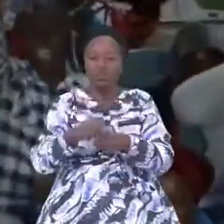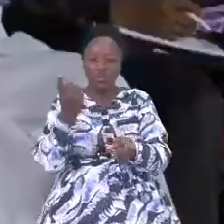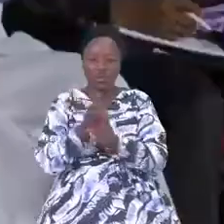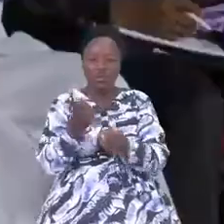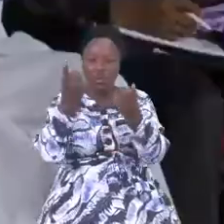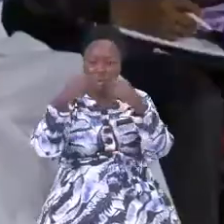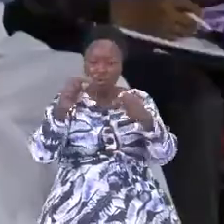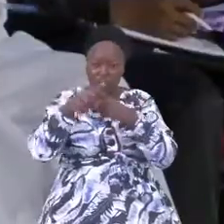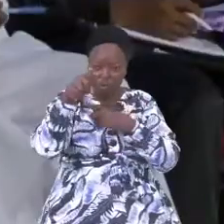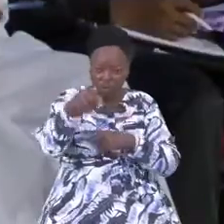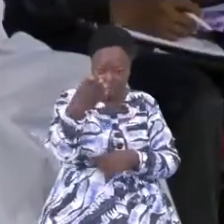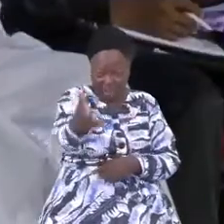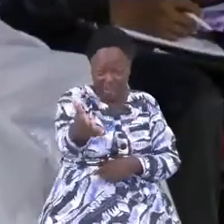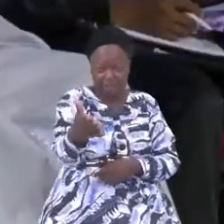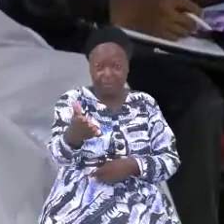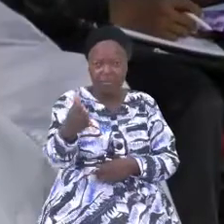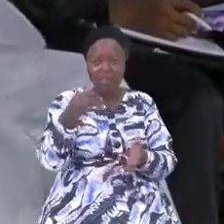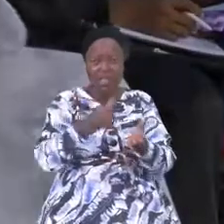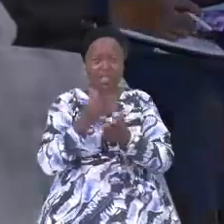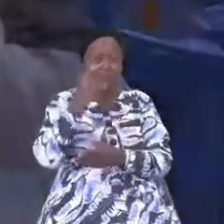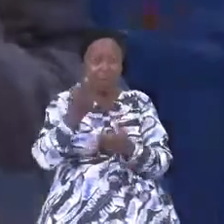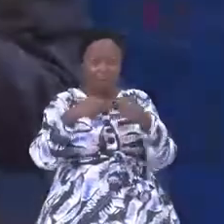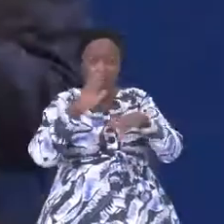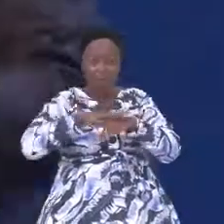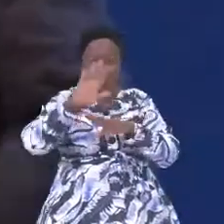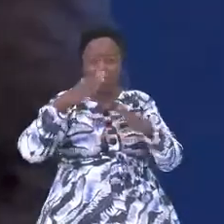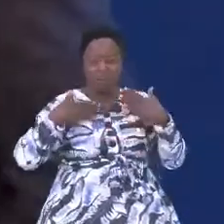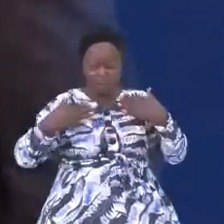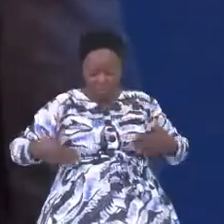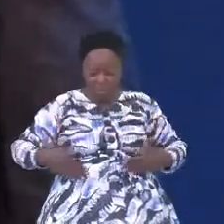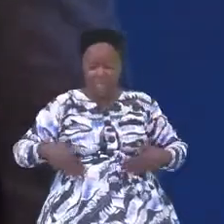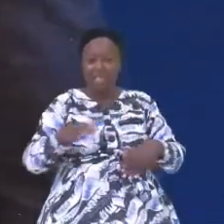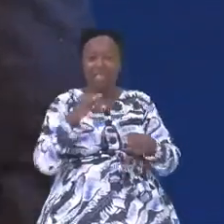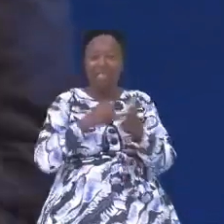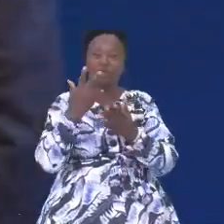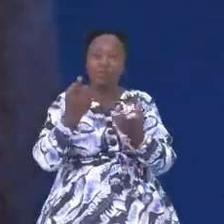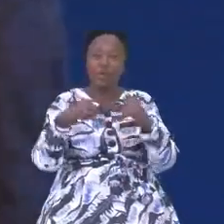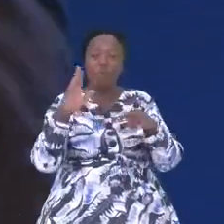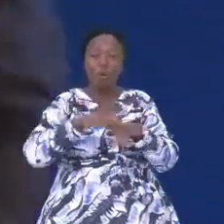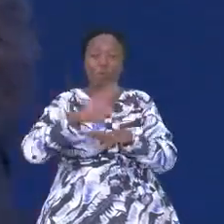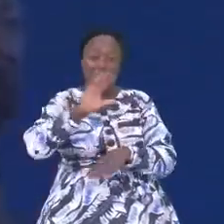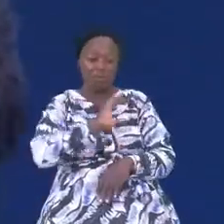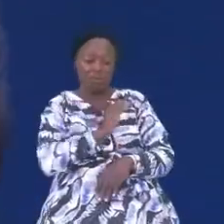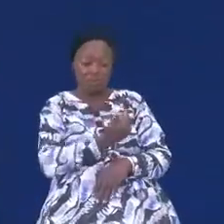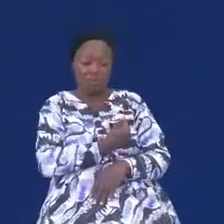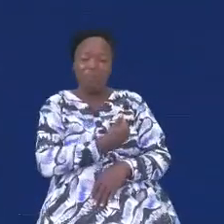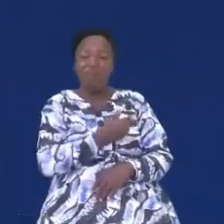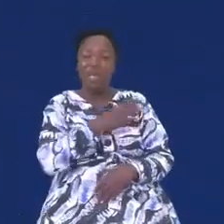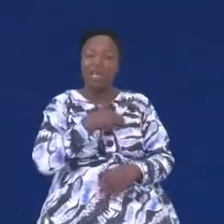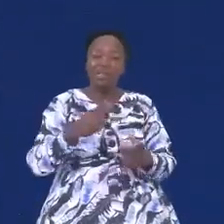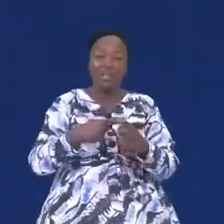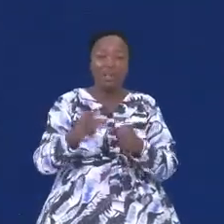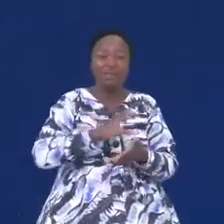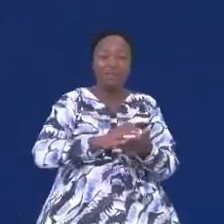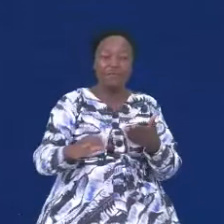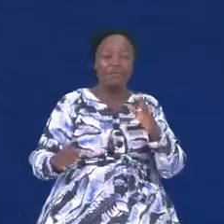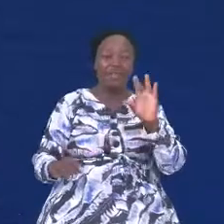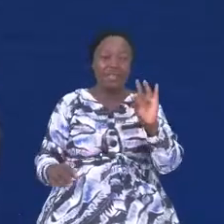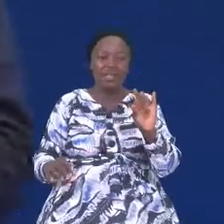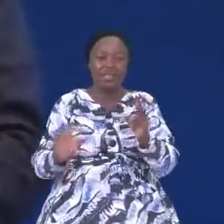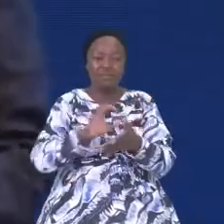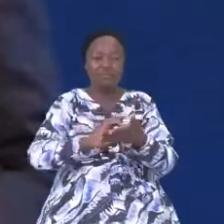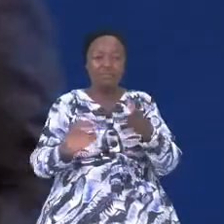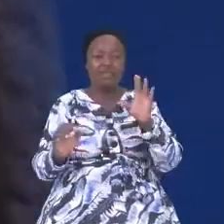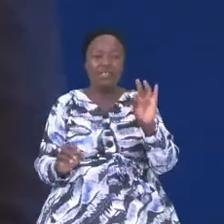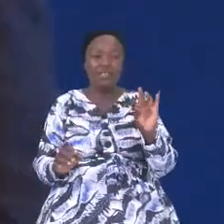doorstep. It will land on your body. It will land in your soul. And then in verse 8, look at